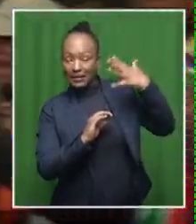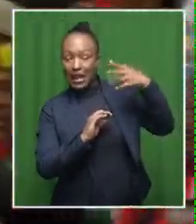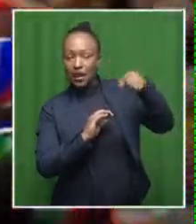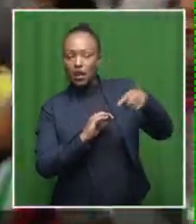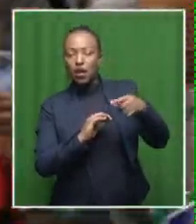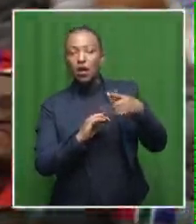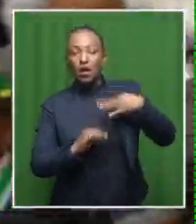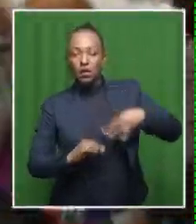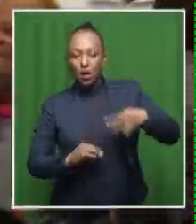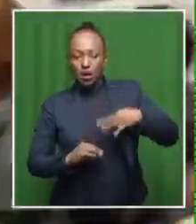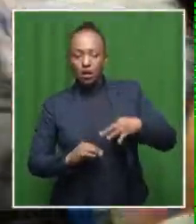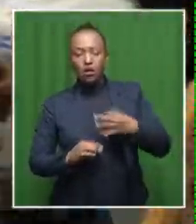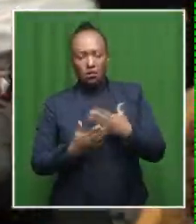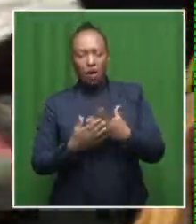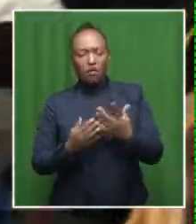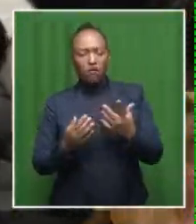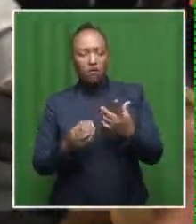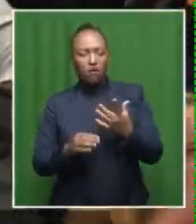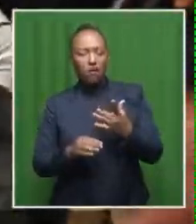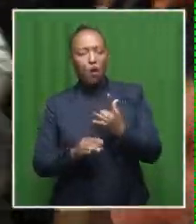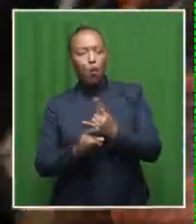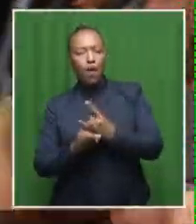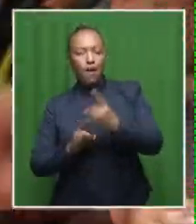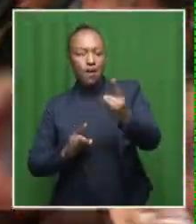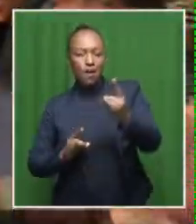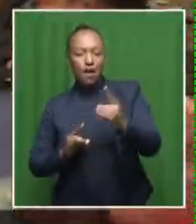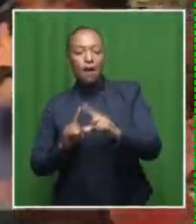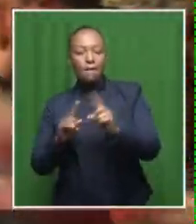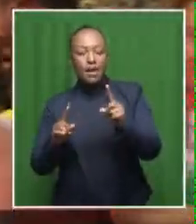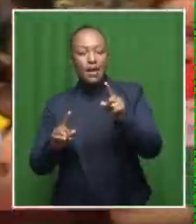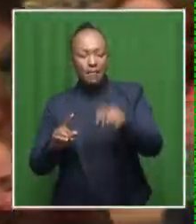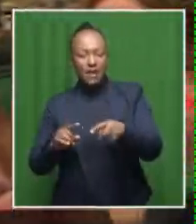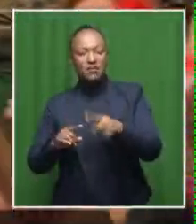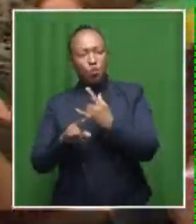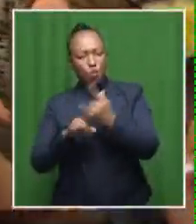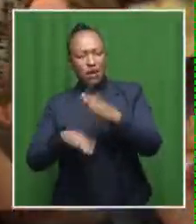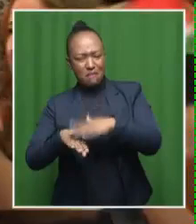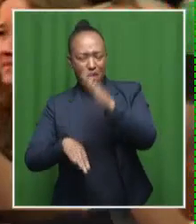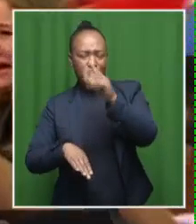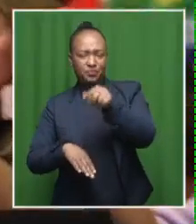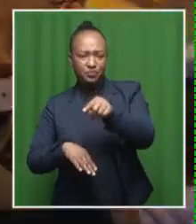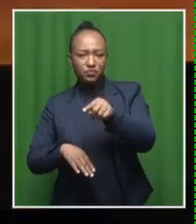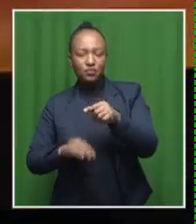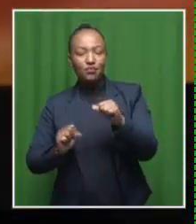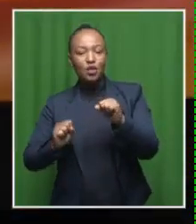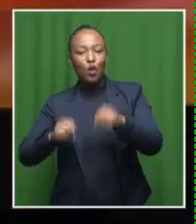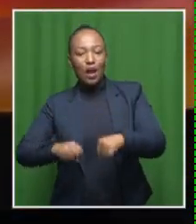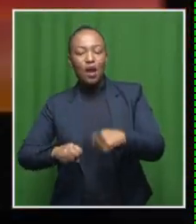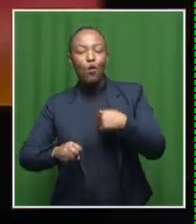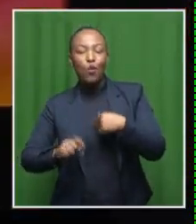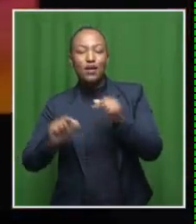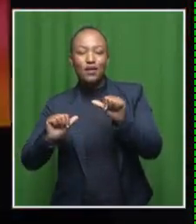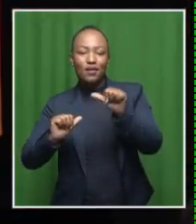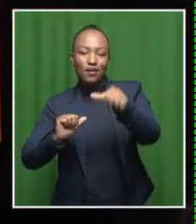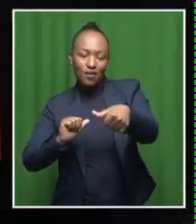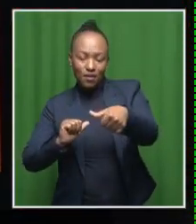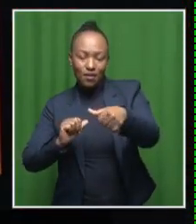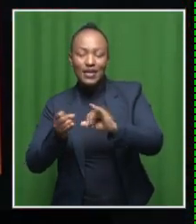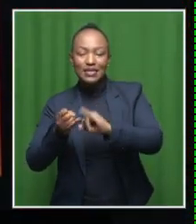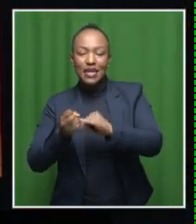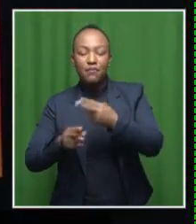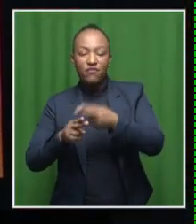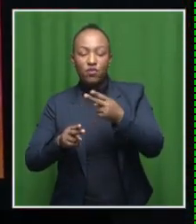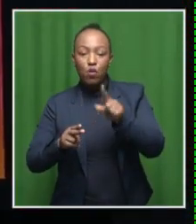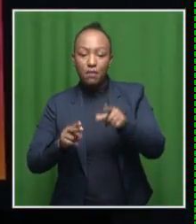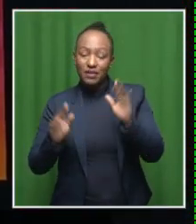a very large goal margin to allow us to then, I would say, move into the semifinals. And that's what we need to